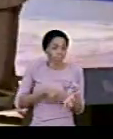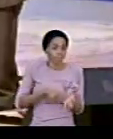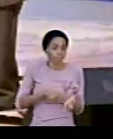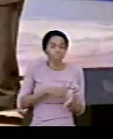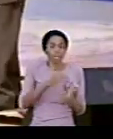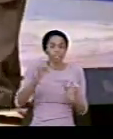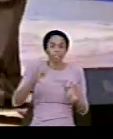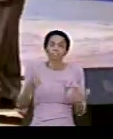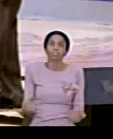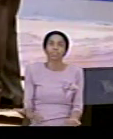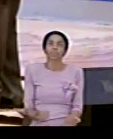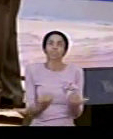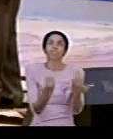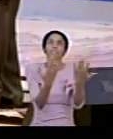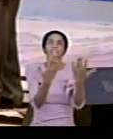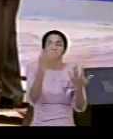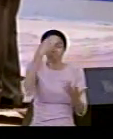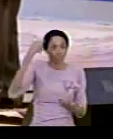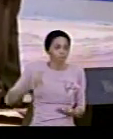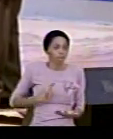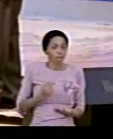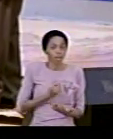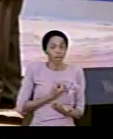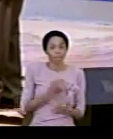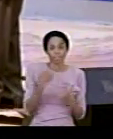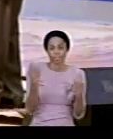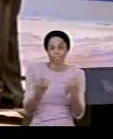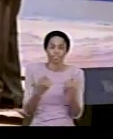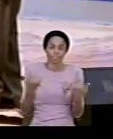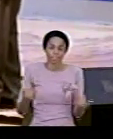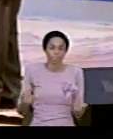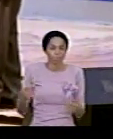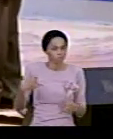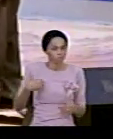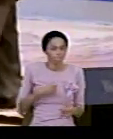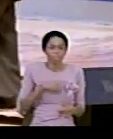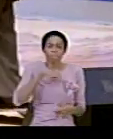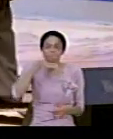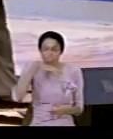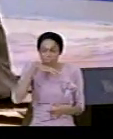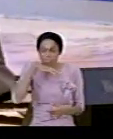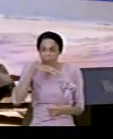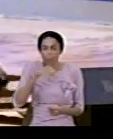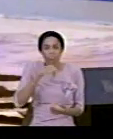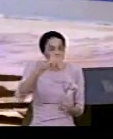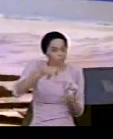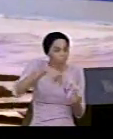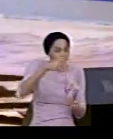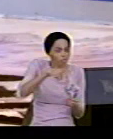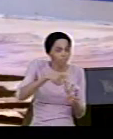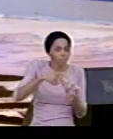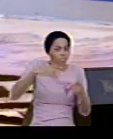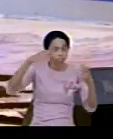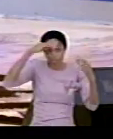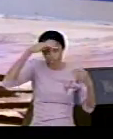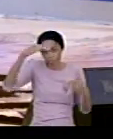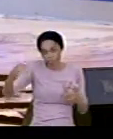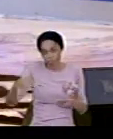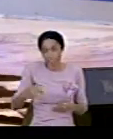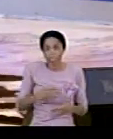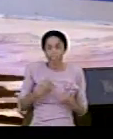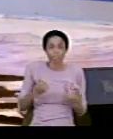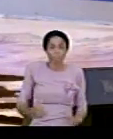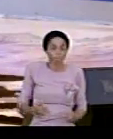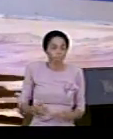we imperfect human beings, we look away from our own obedience to